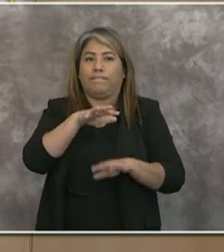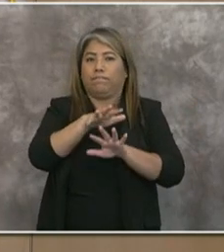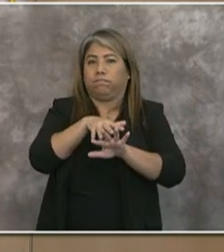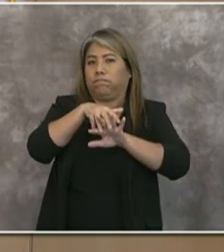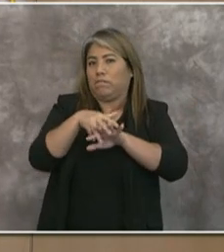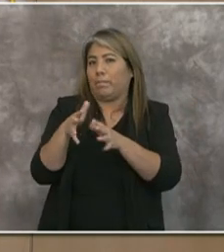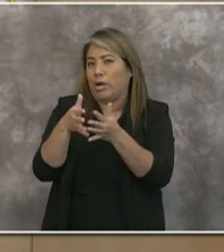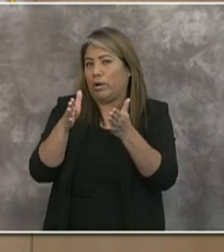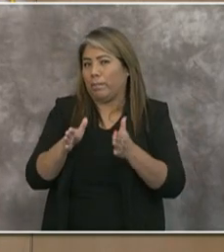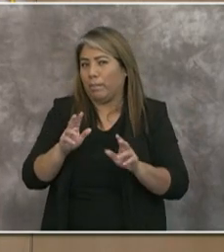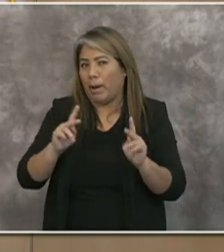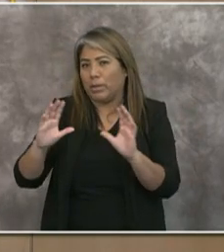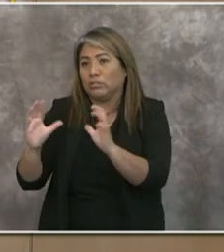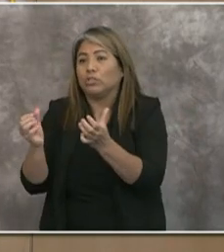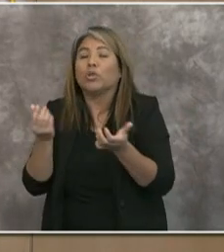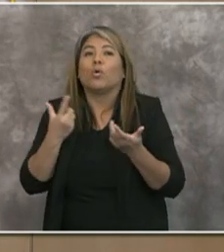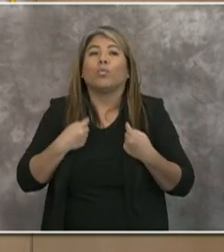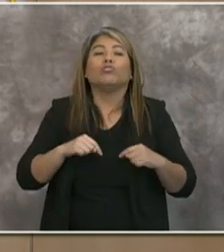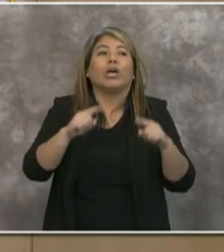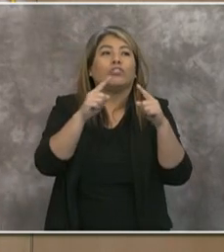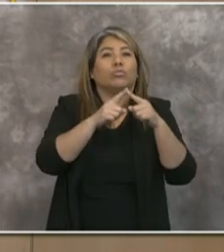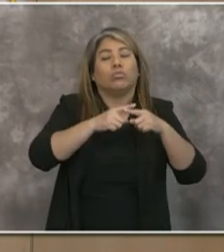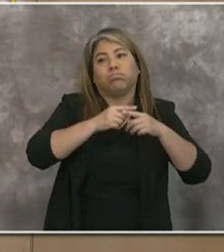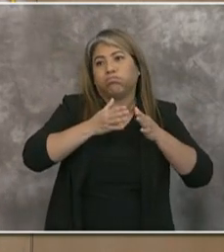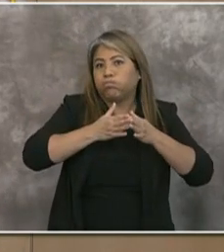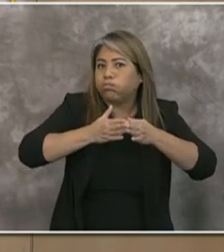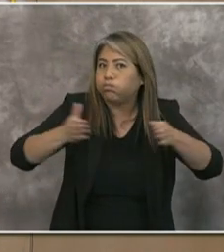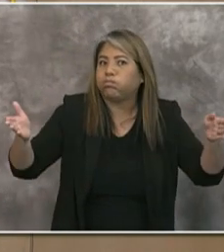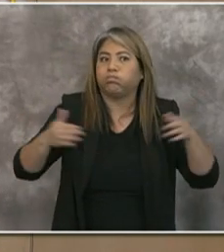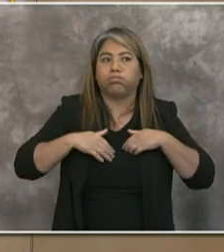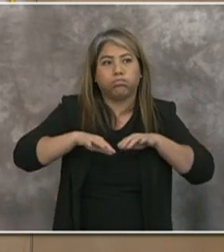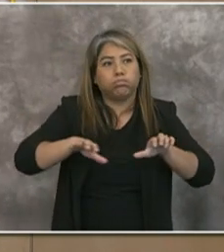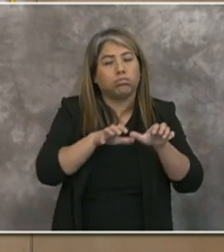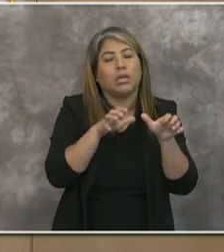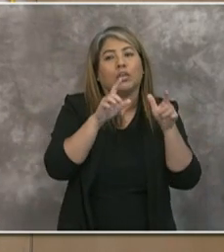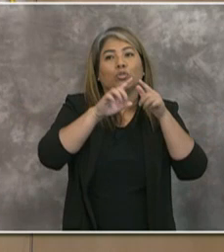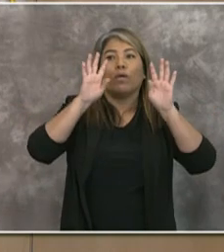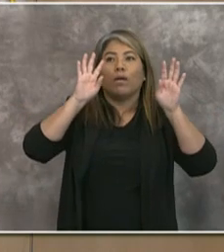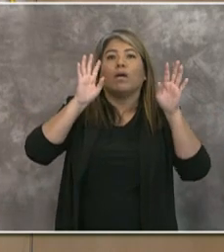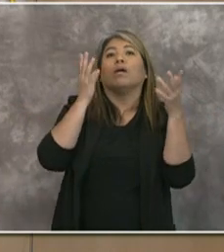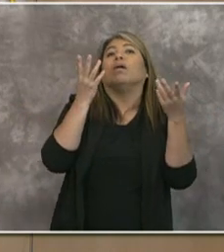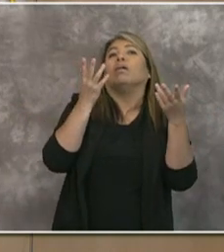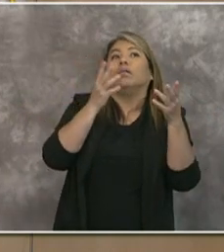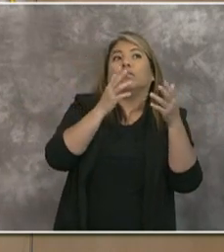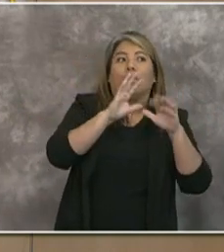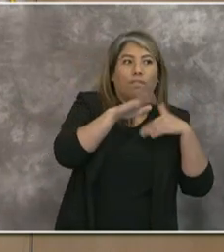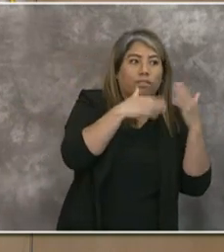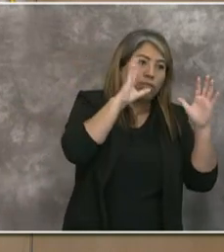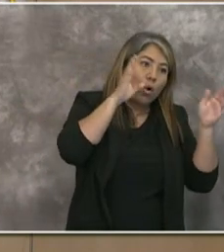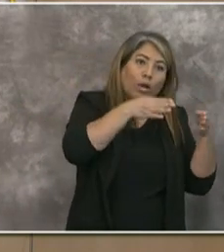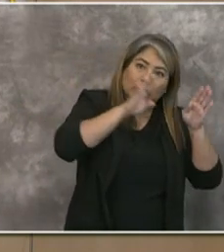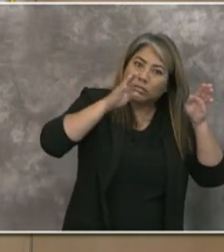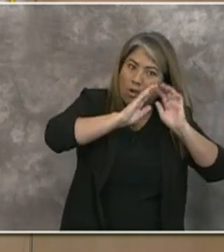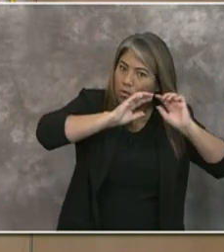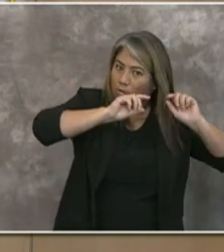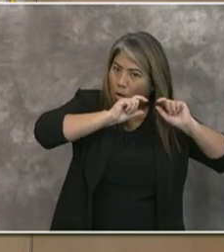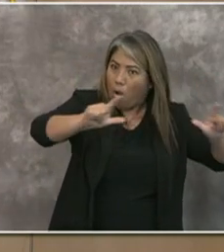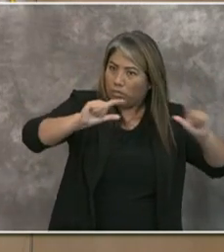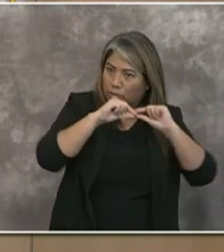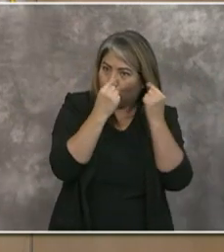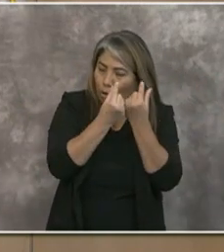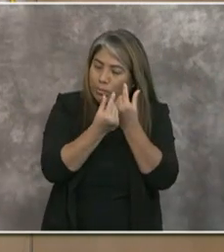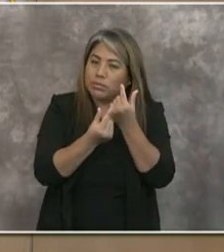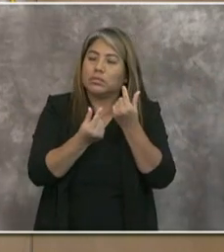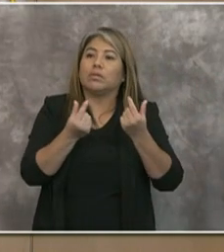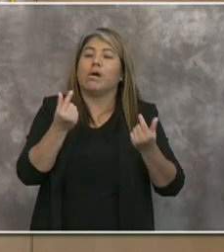paint a broad brush across the entire county to focus on all of those groups that might be